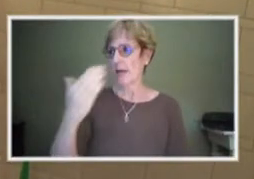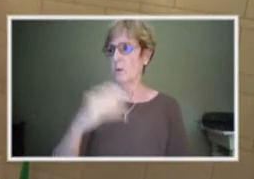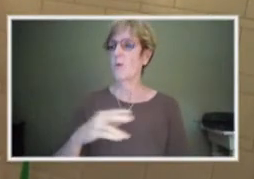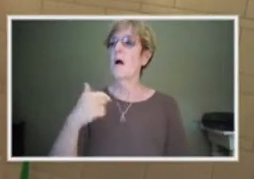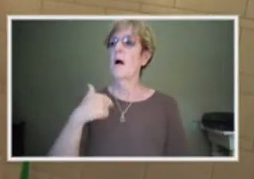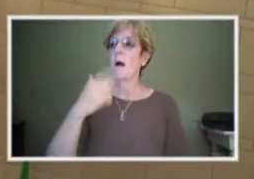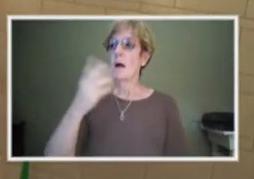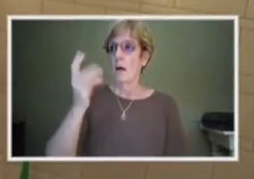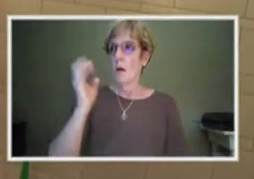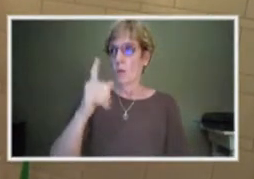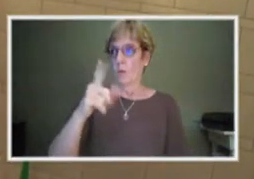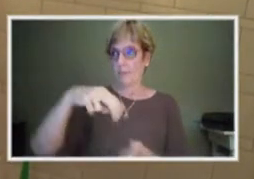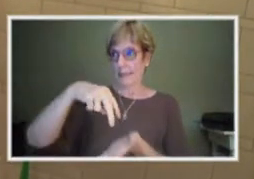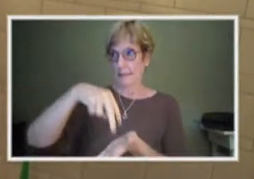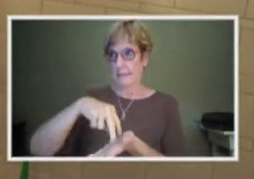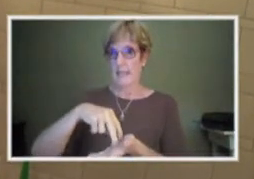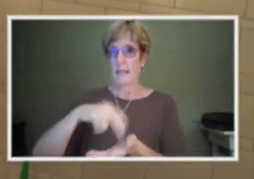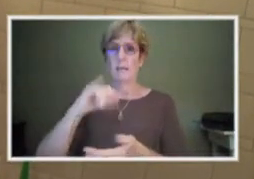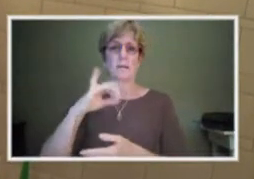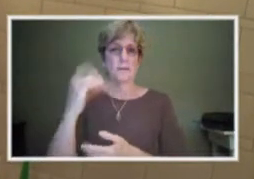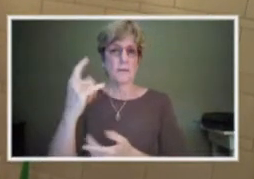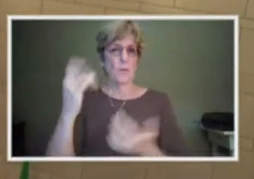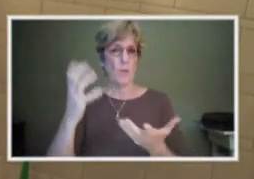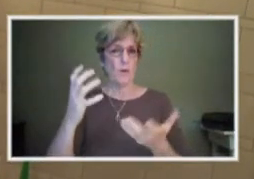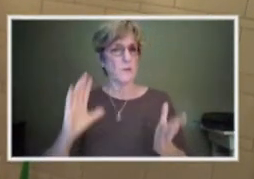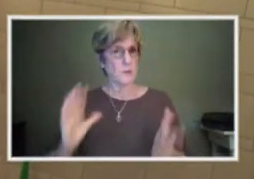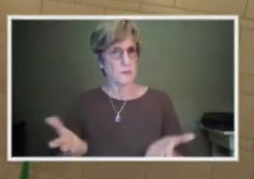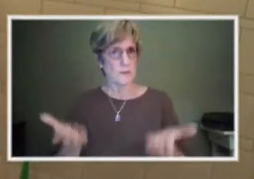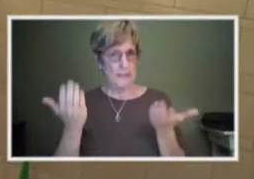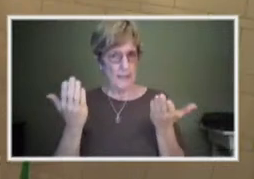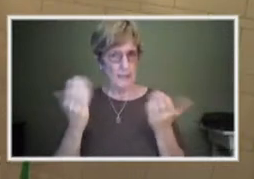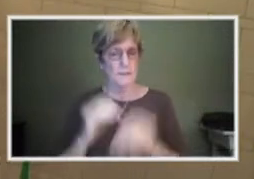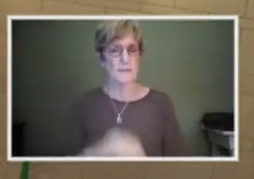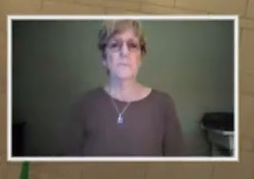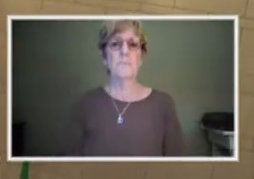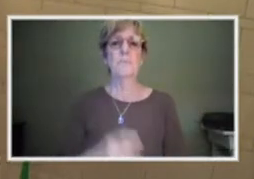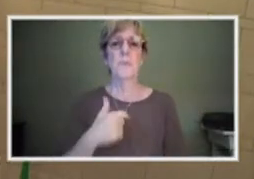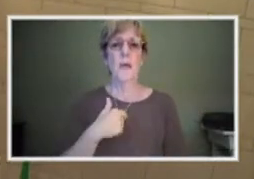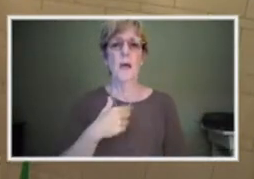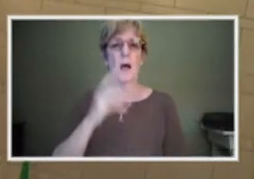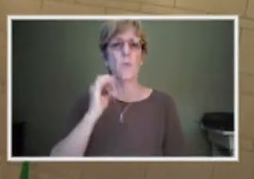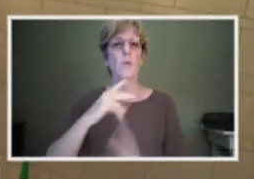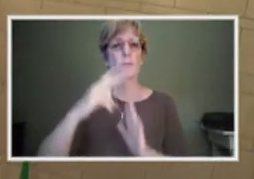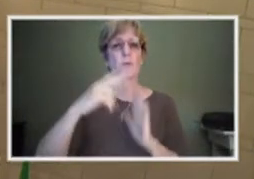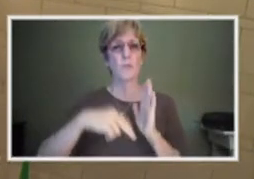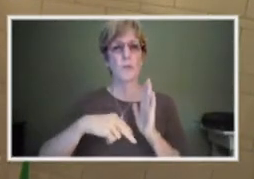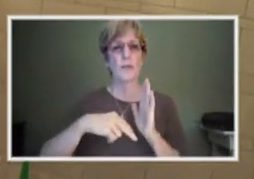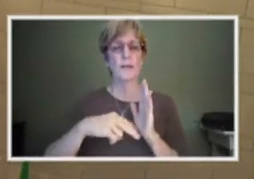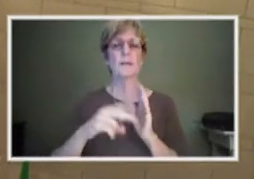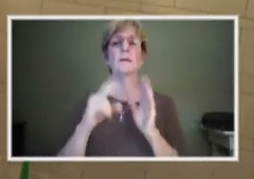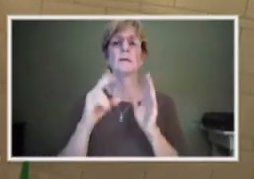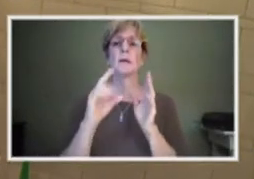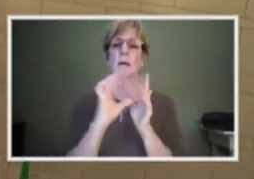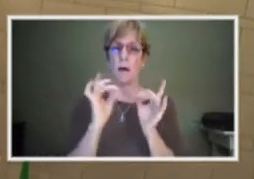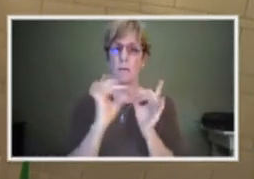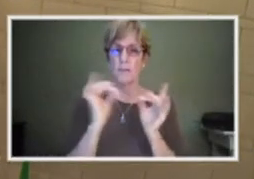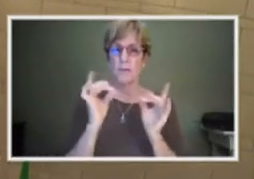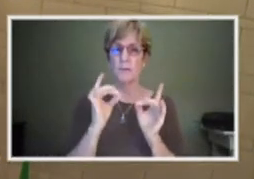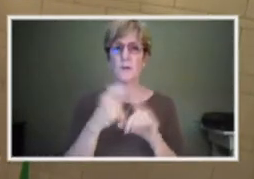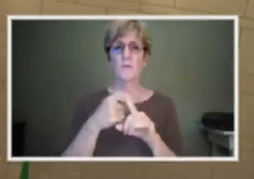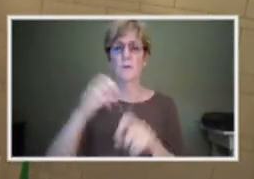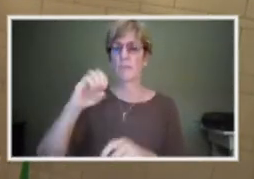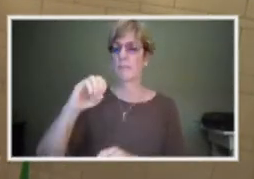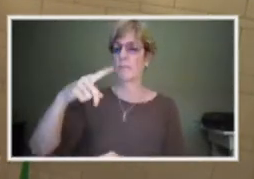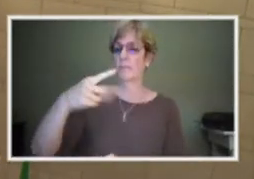be standing if anyone cares to join me, because I will be reading brief comments from Ephesians